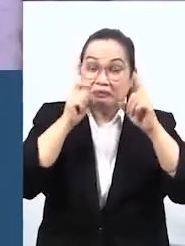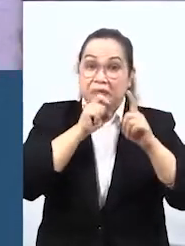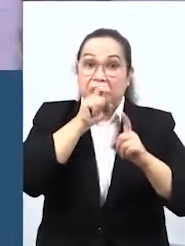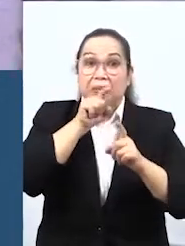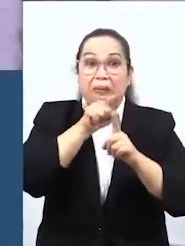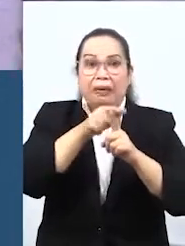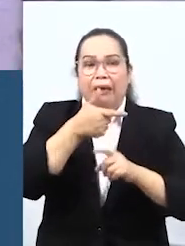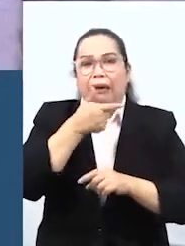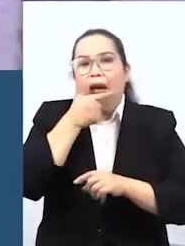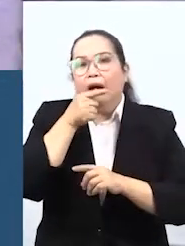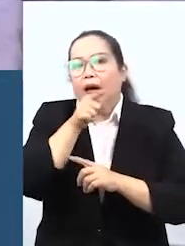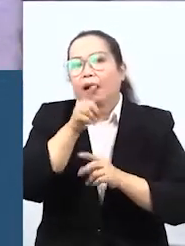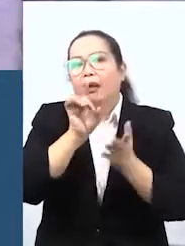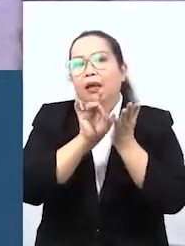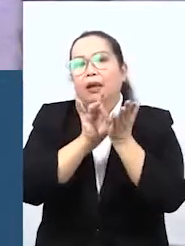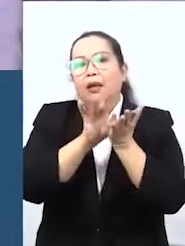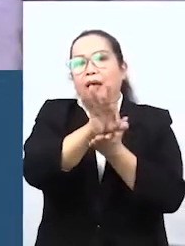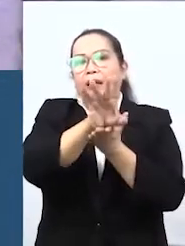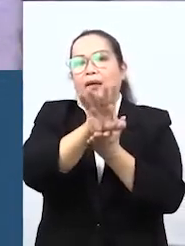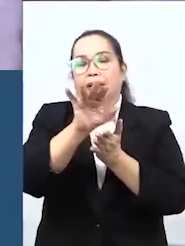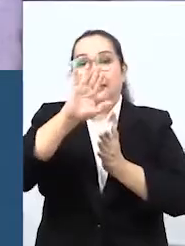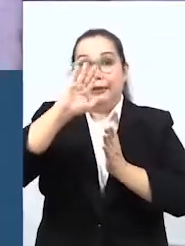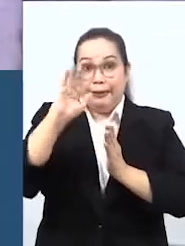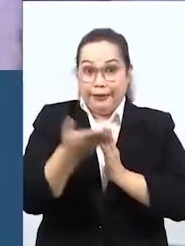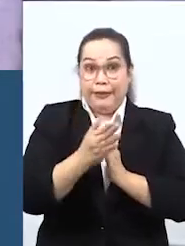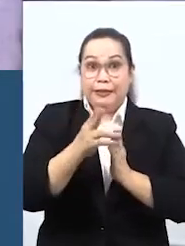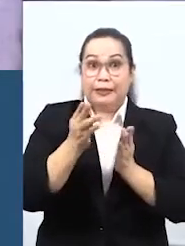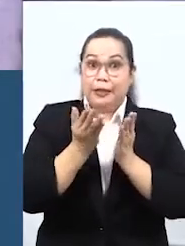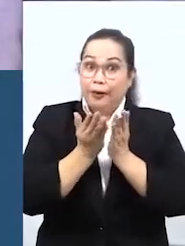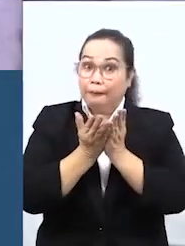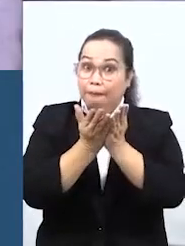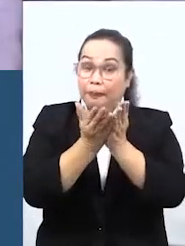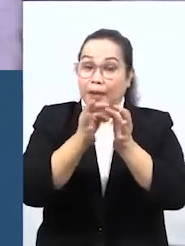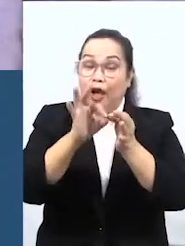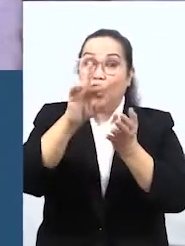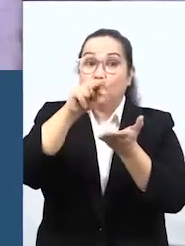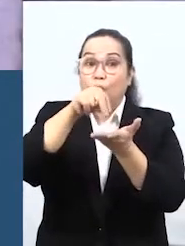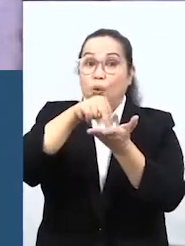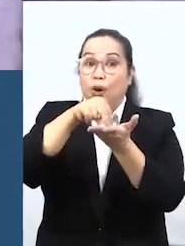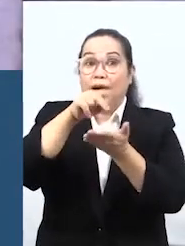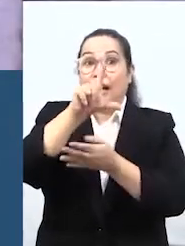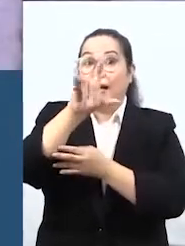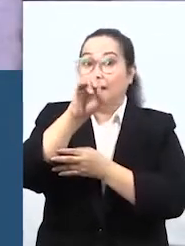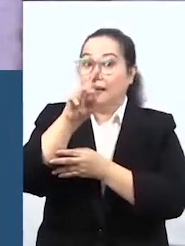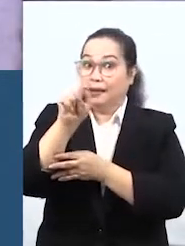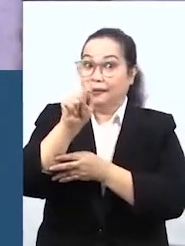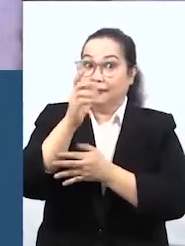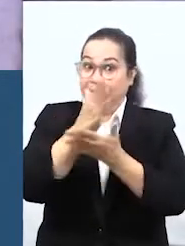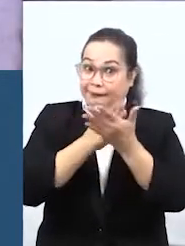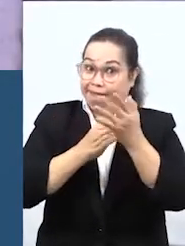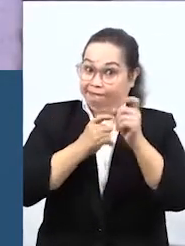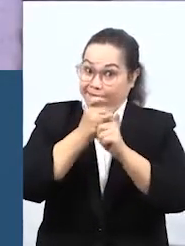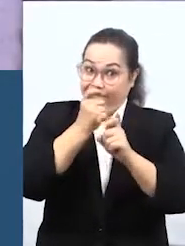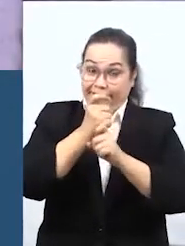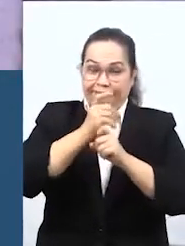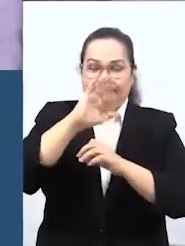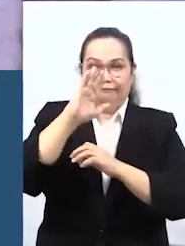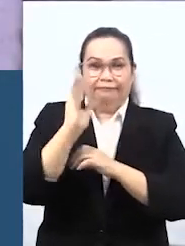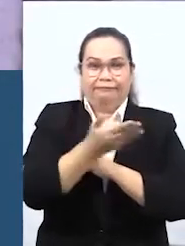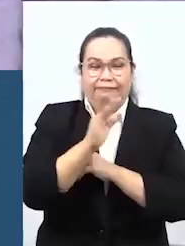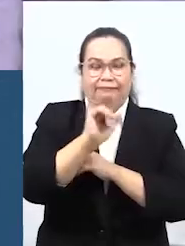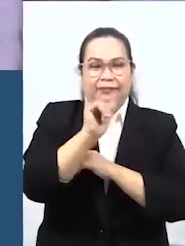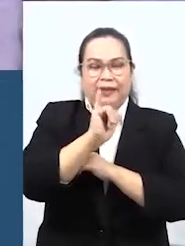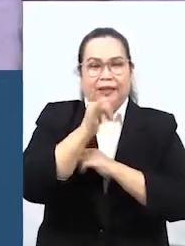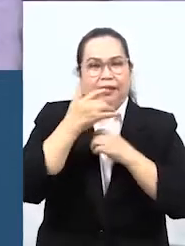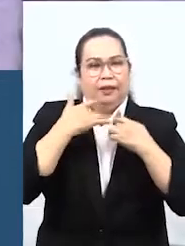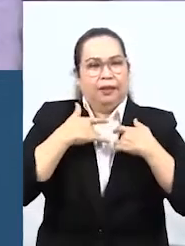fact they will be rejected just like Noah and just like lot some would be persecuted to the point of death others